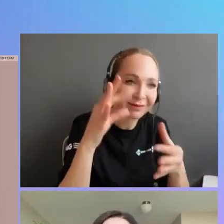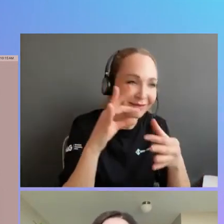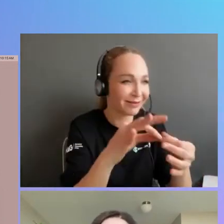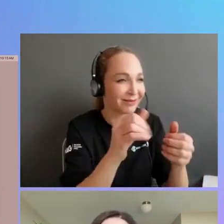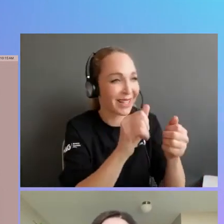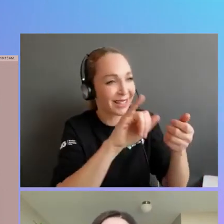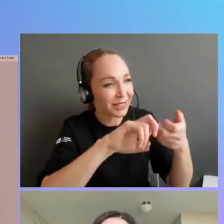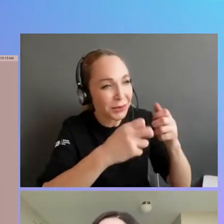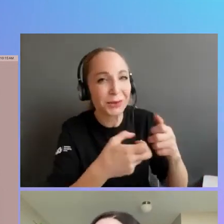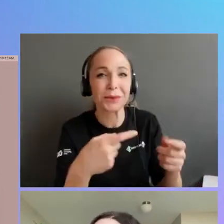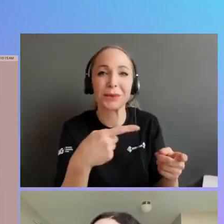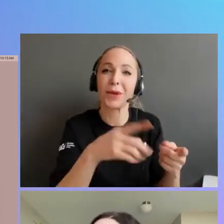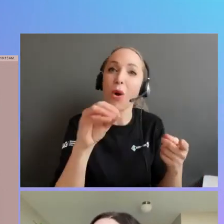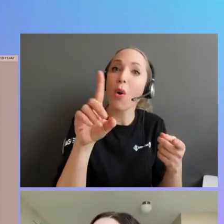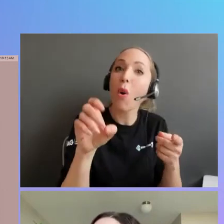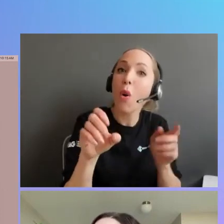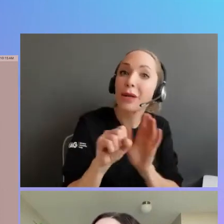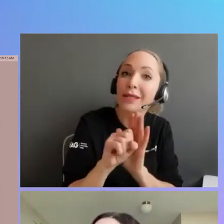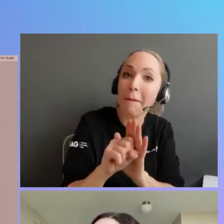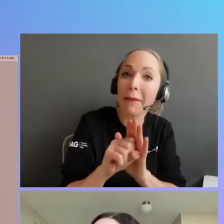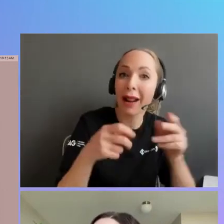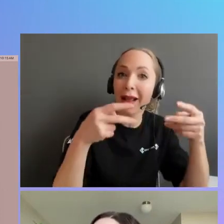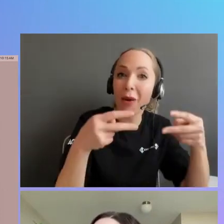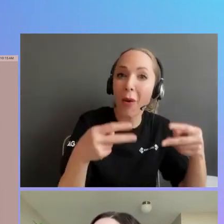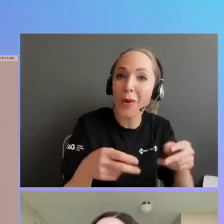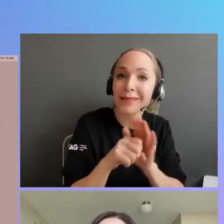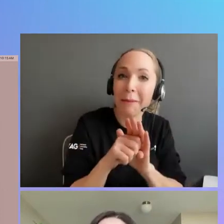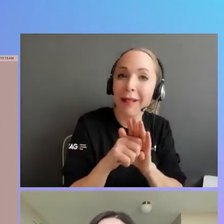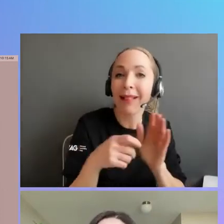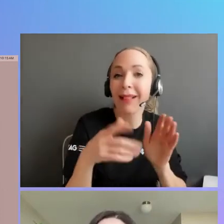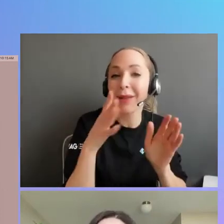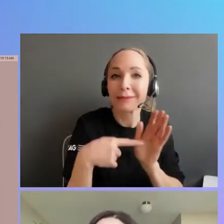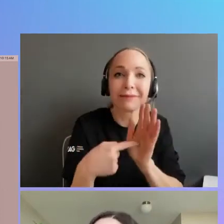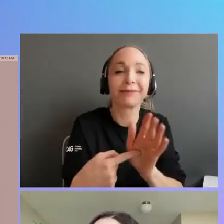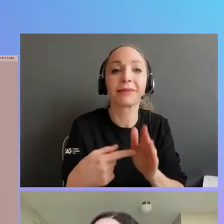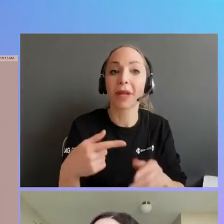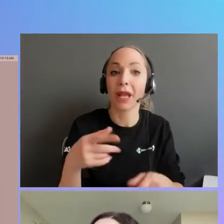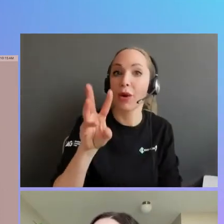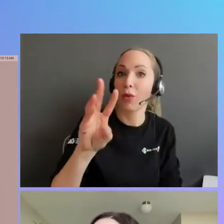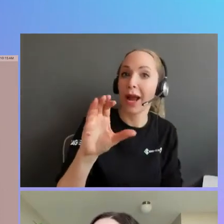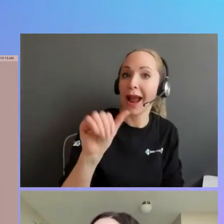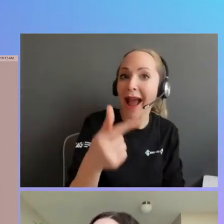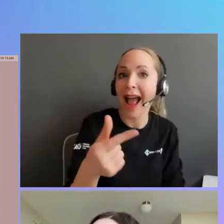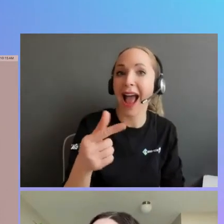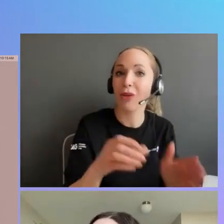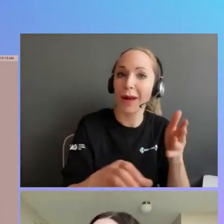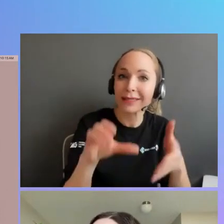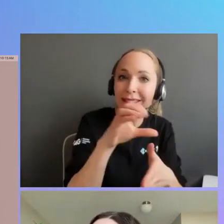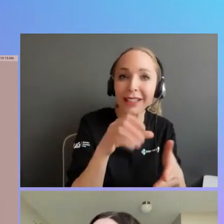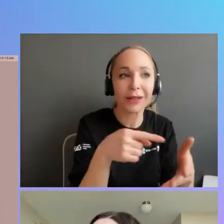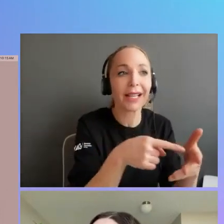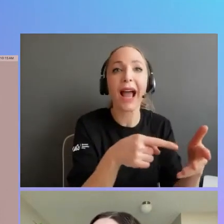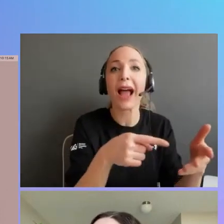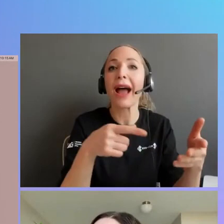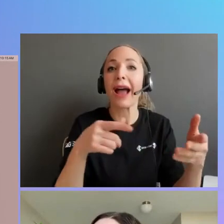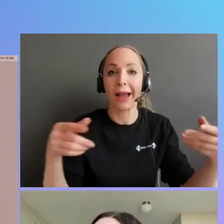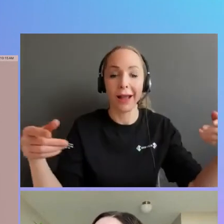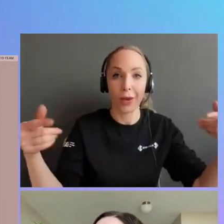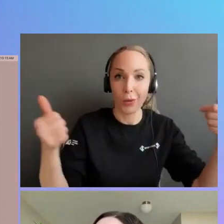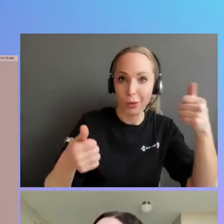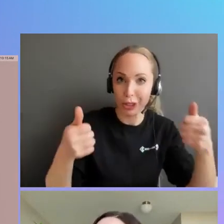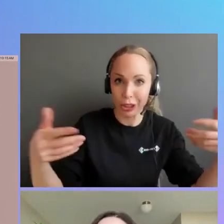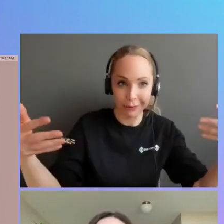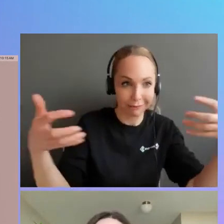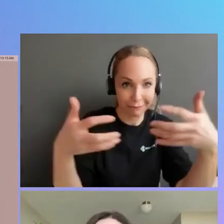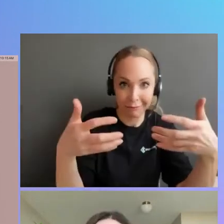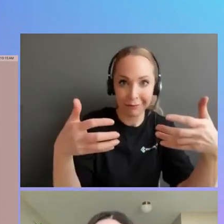code samples for how you can fix the issue. So we show you which WCAG criteria we evaluated against, the impact, and this one